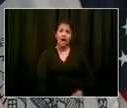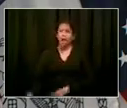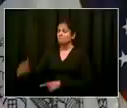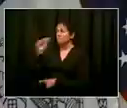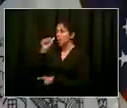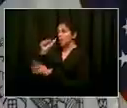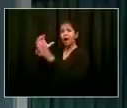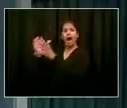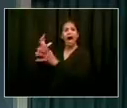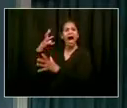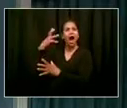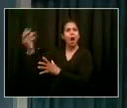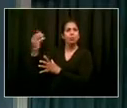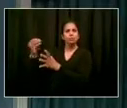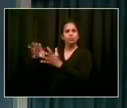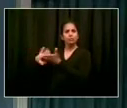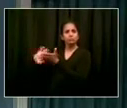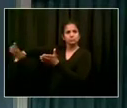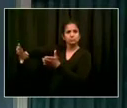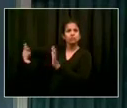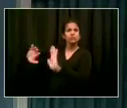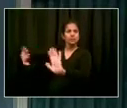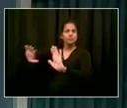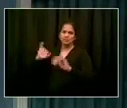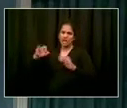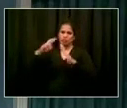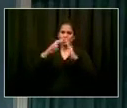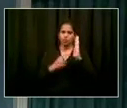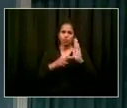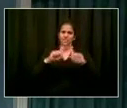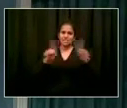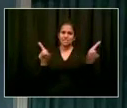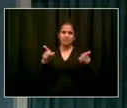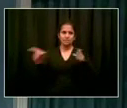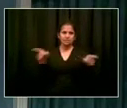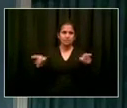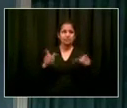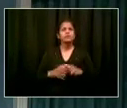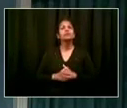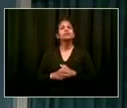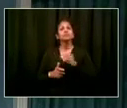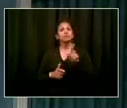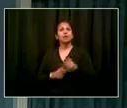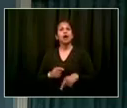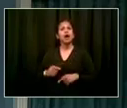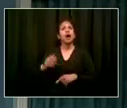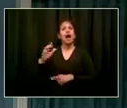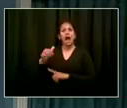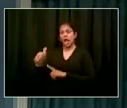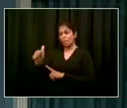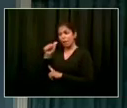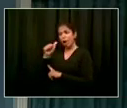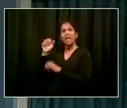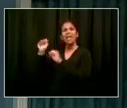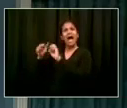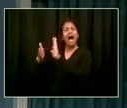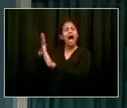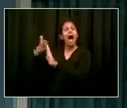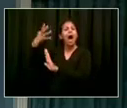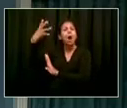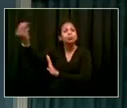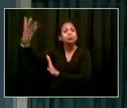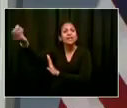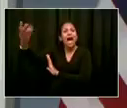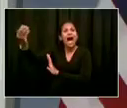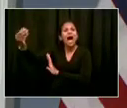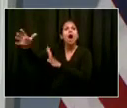Varma has anything as well. Yes, that's exactly right. Bars and nightclubs are in one of the highest categories